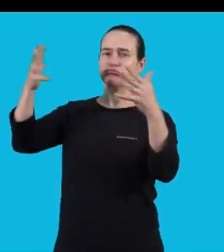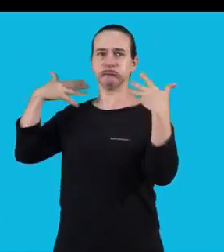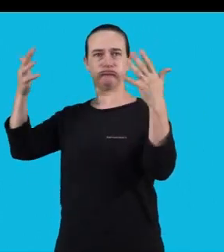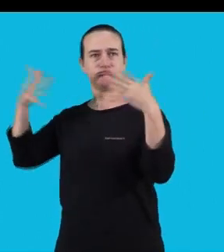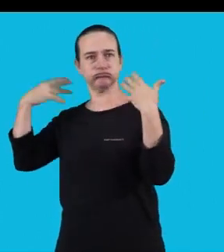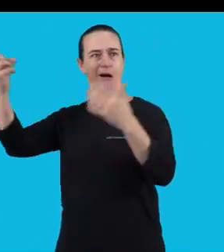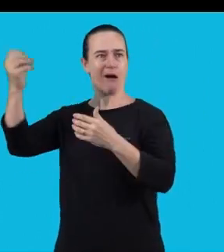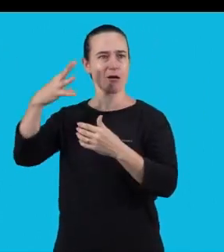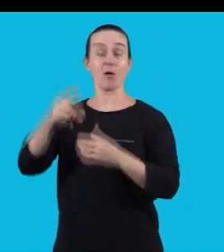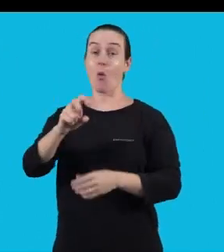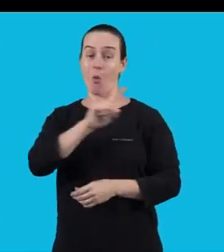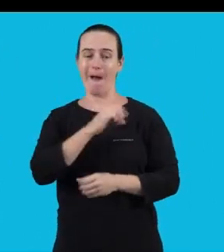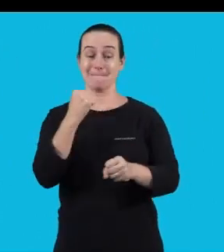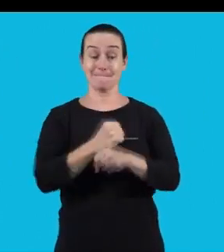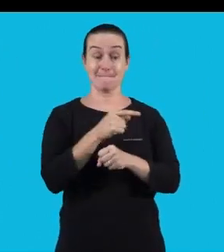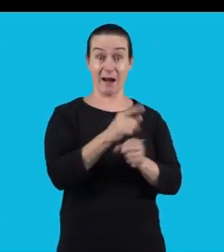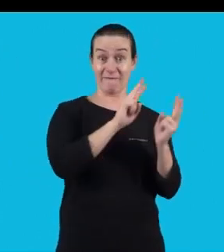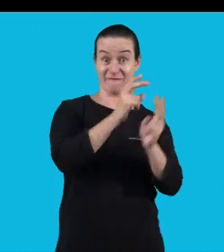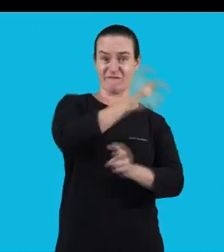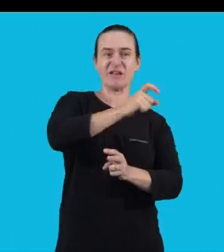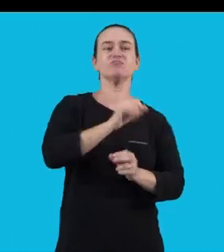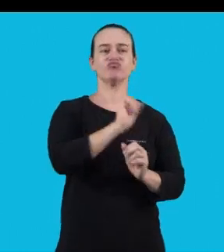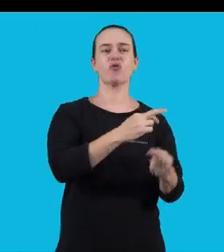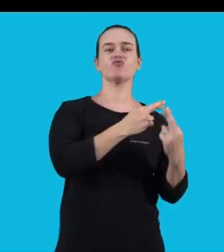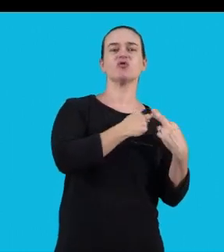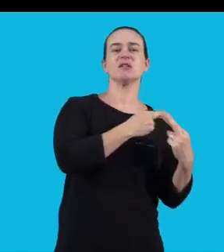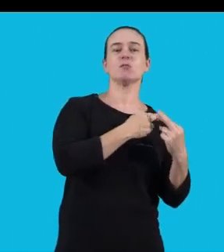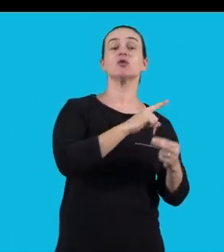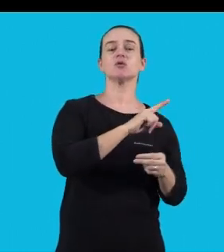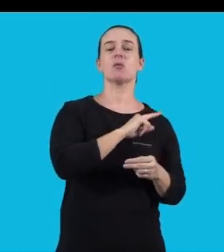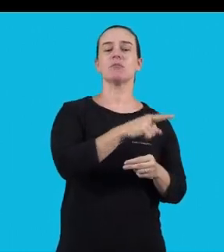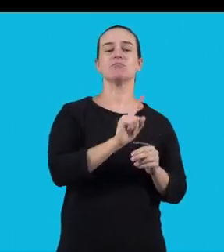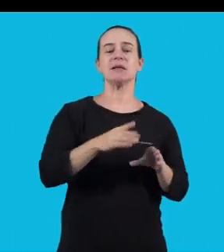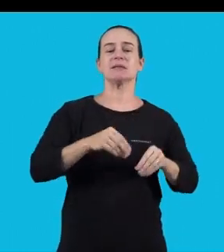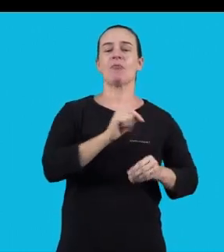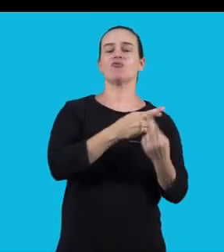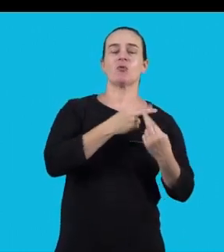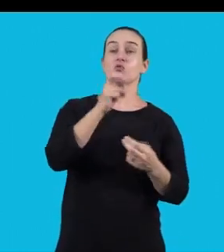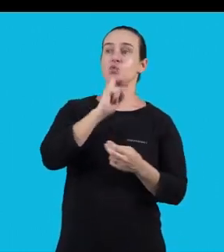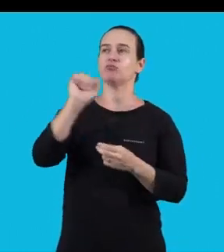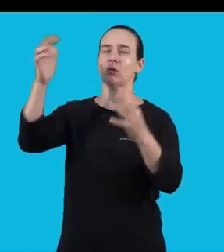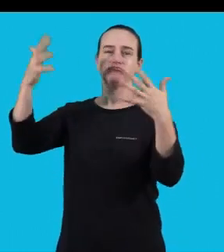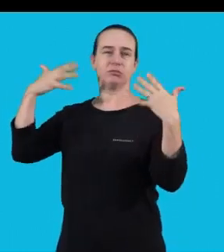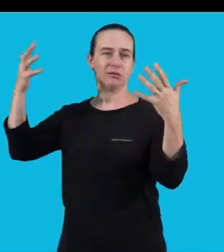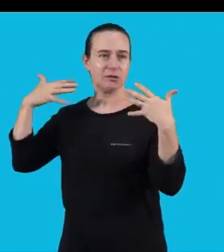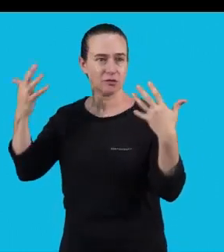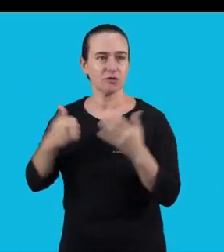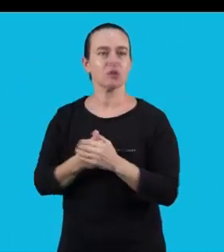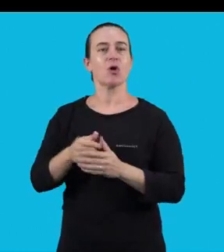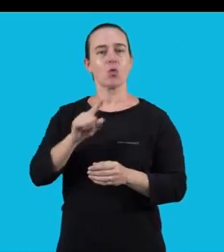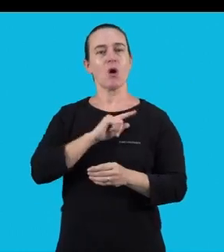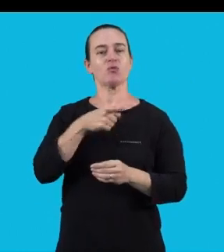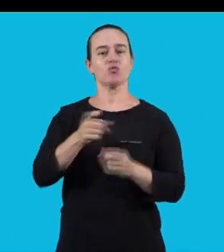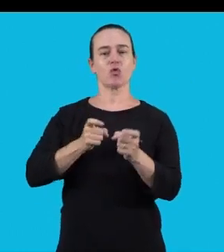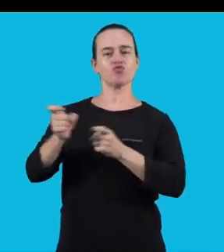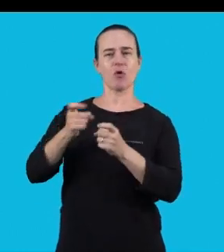is used to hold guests responsible and accountable for using the host's aircon to control the temperature of the rented